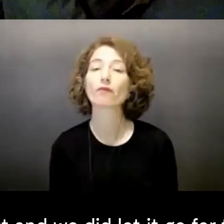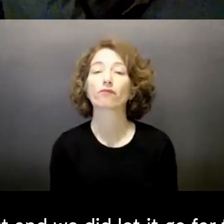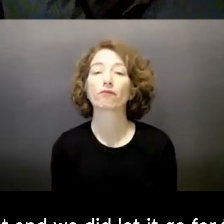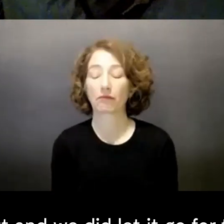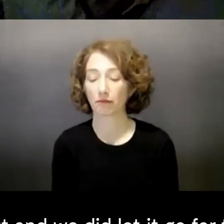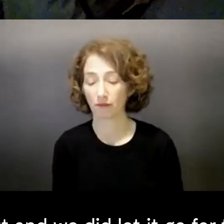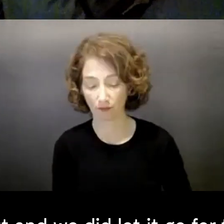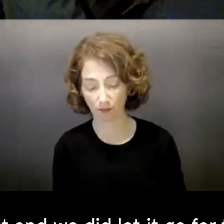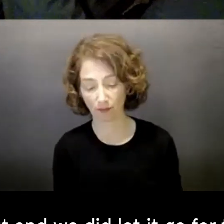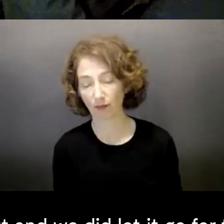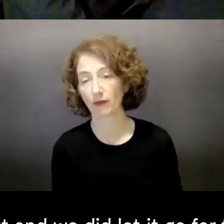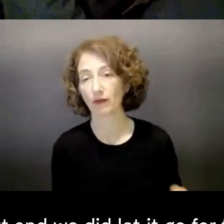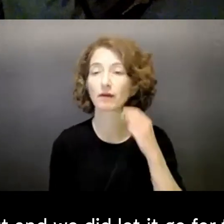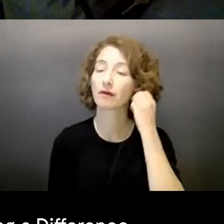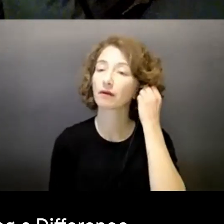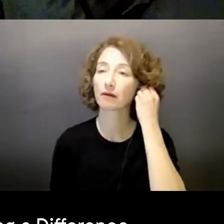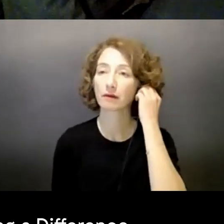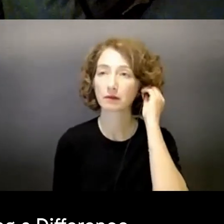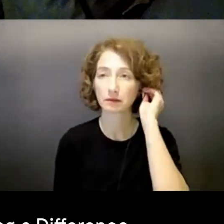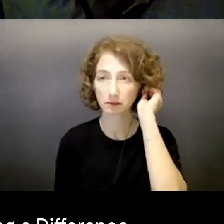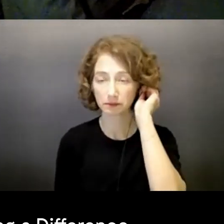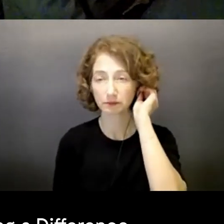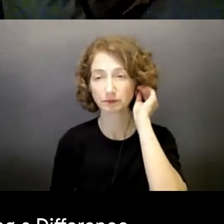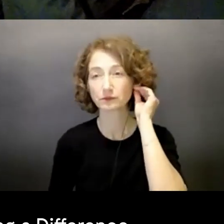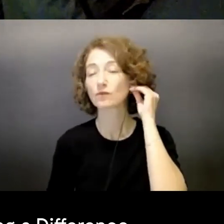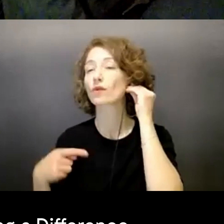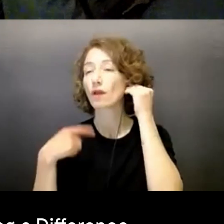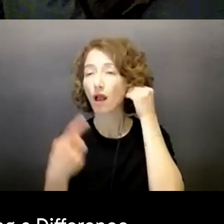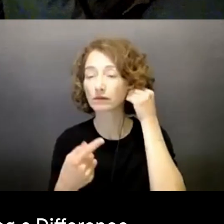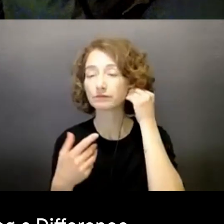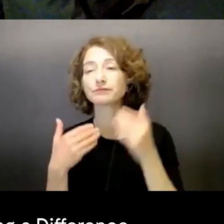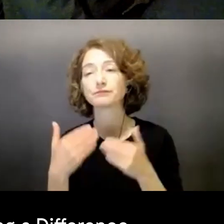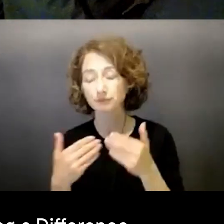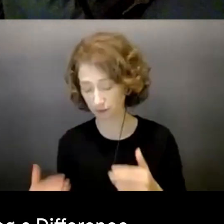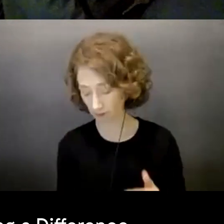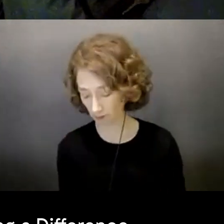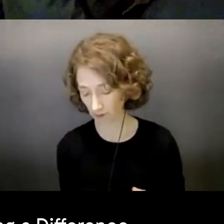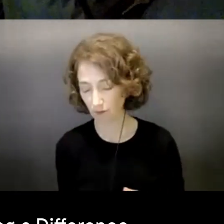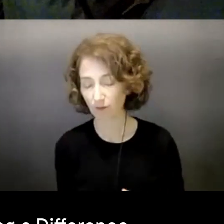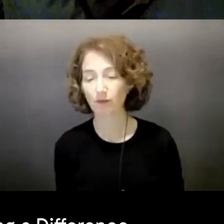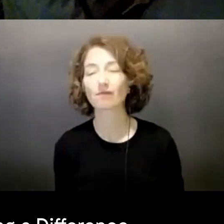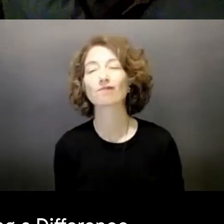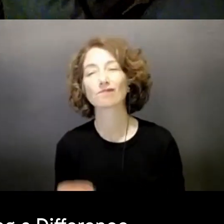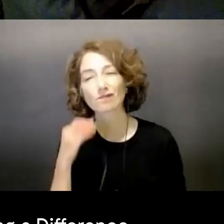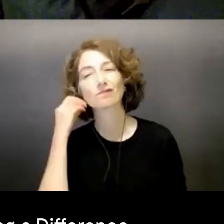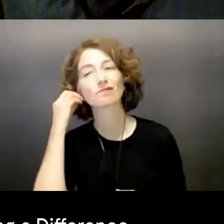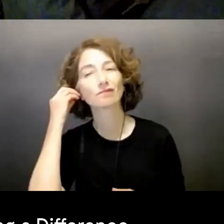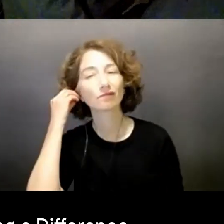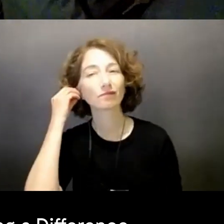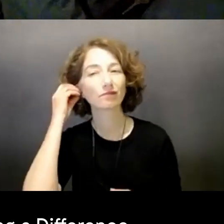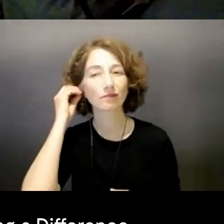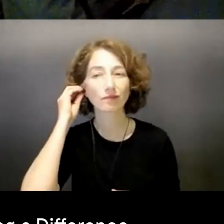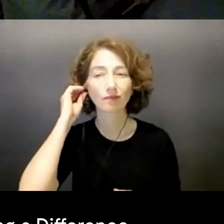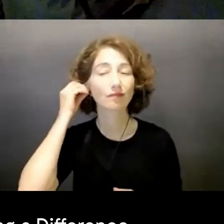we did let it go for this conference because the way Making a Difference was funded, because